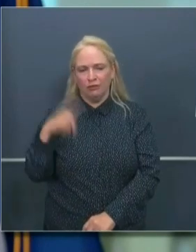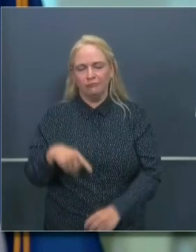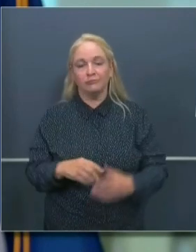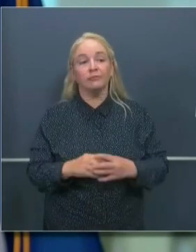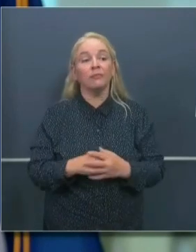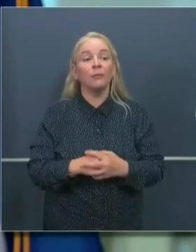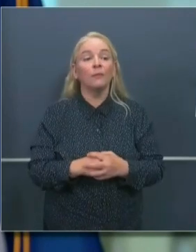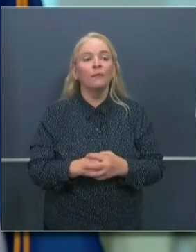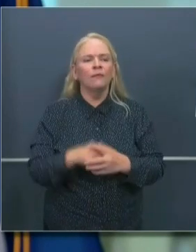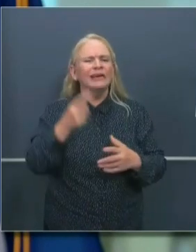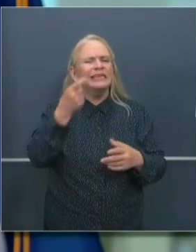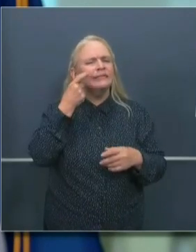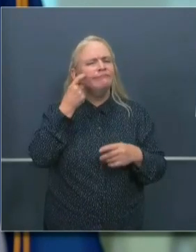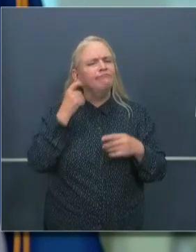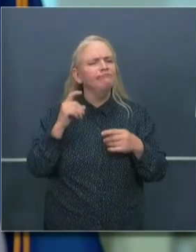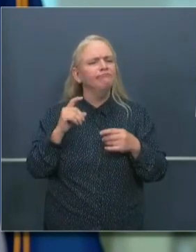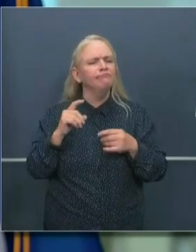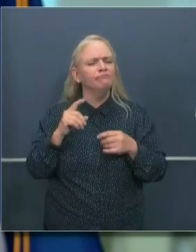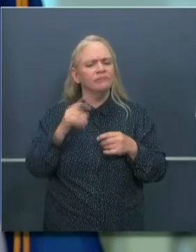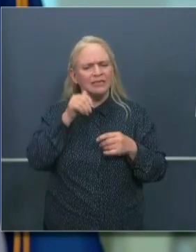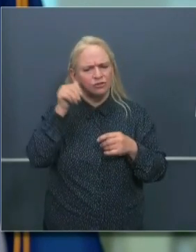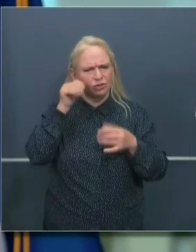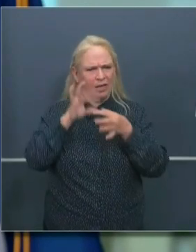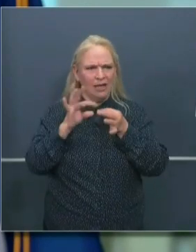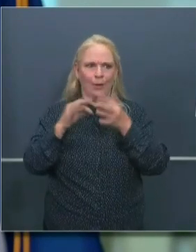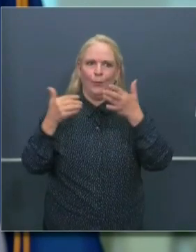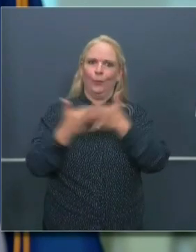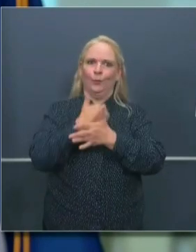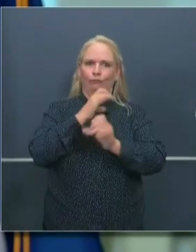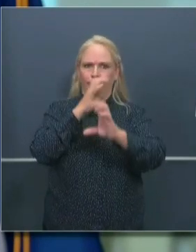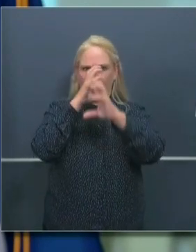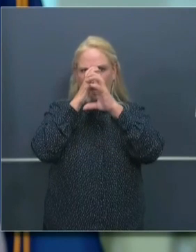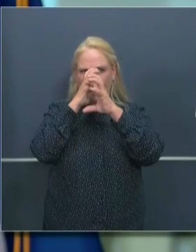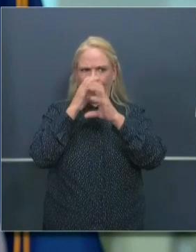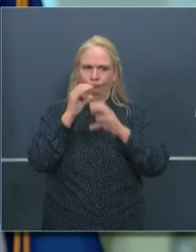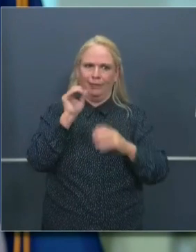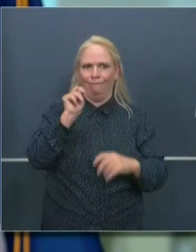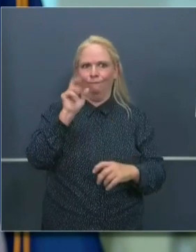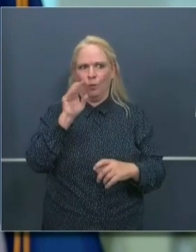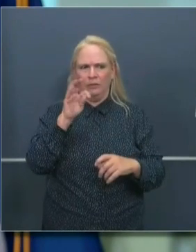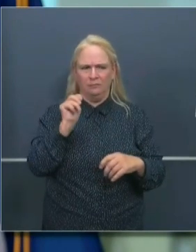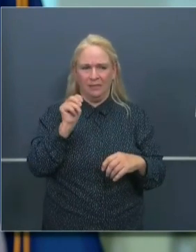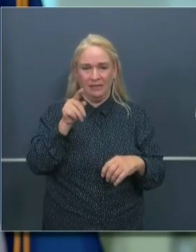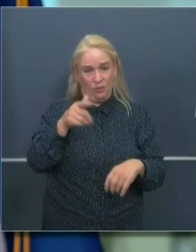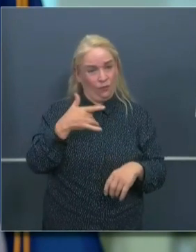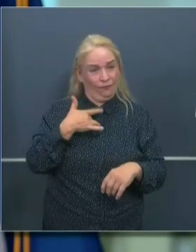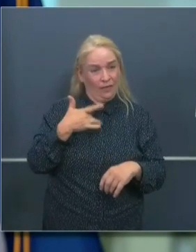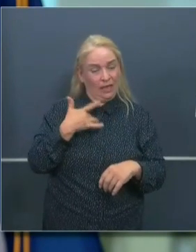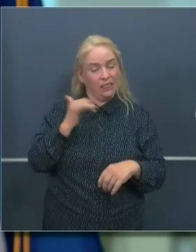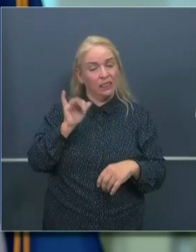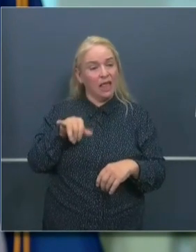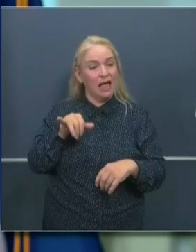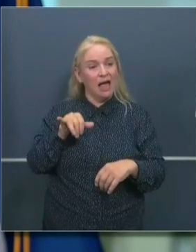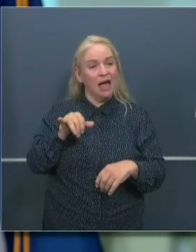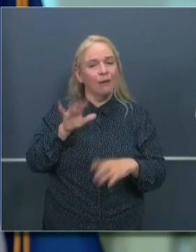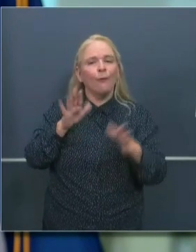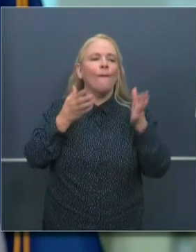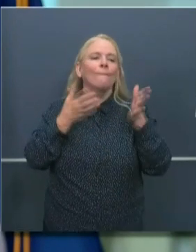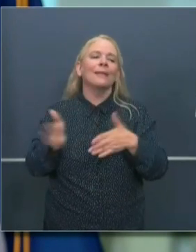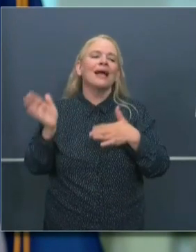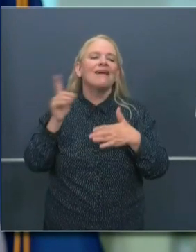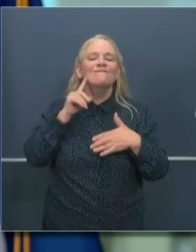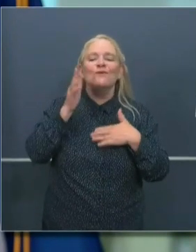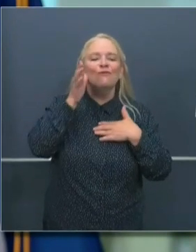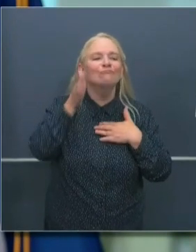you announced yesterday change the reopening strategy going forward. Are